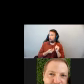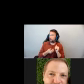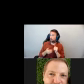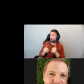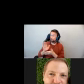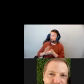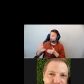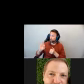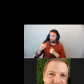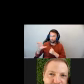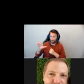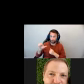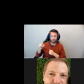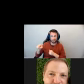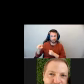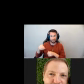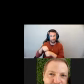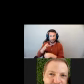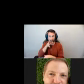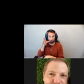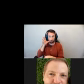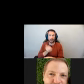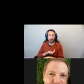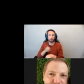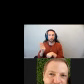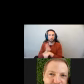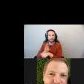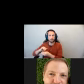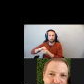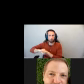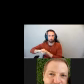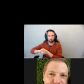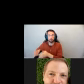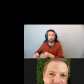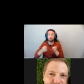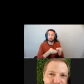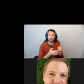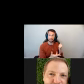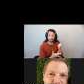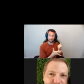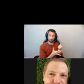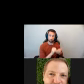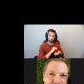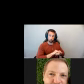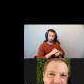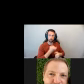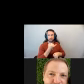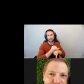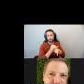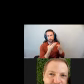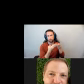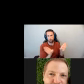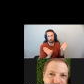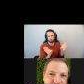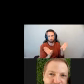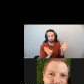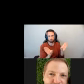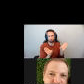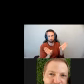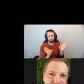our business partners. And then our technical partners are campus-wide. I like to refer to it everything